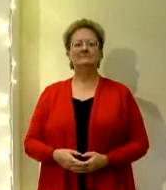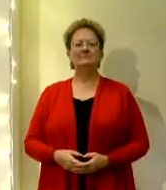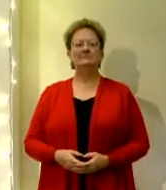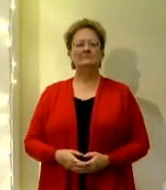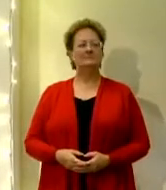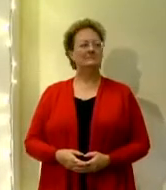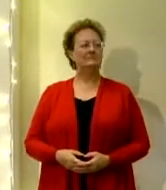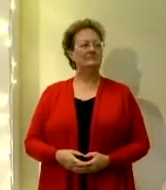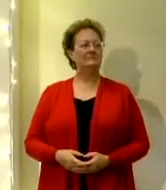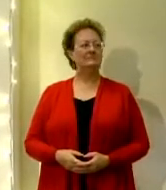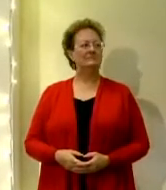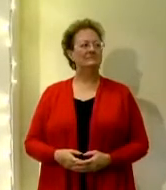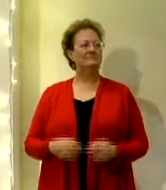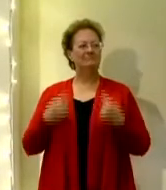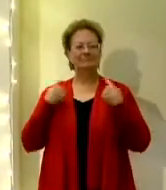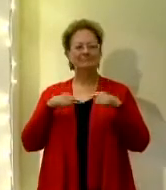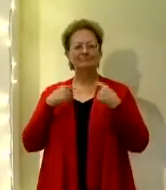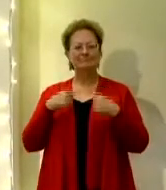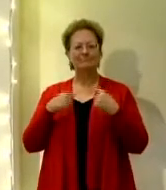thought to myself,